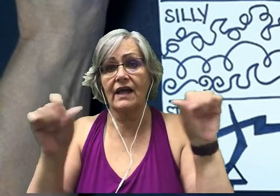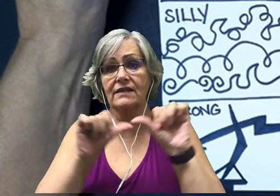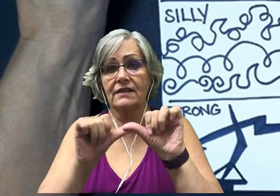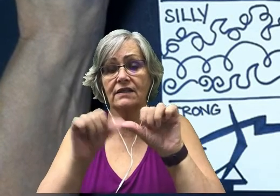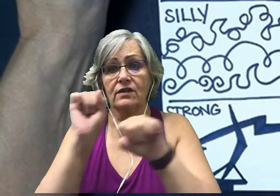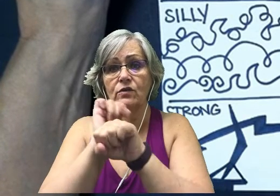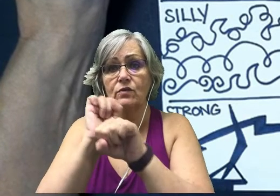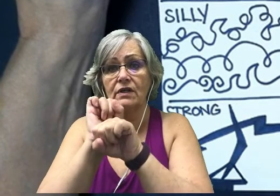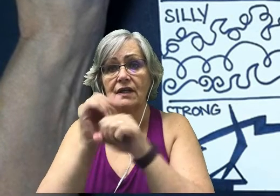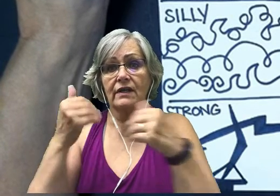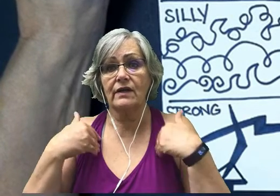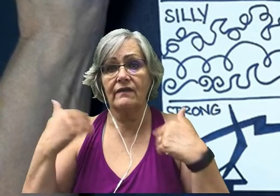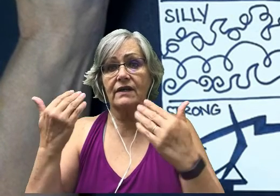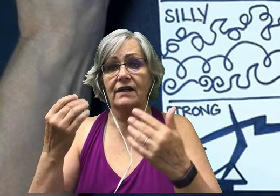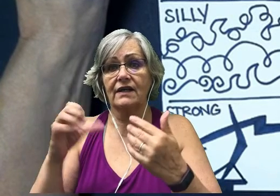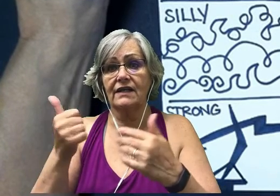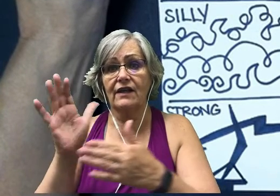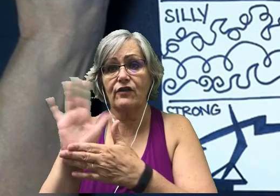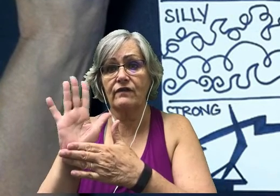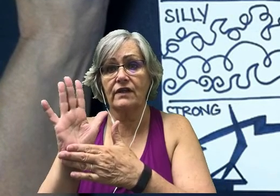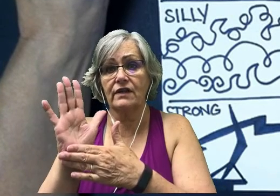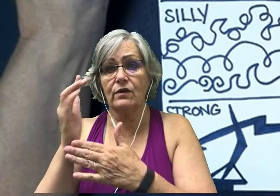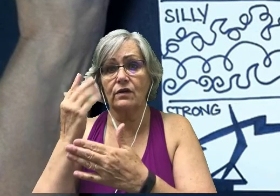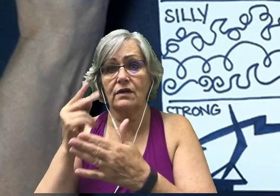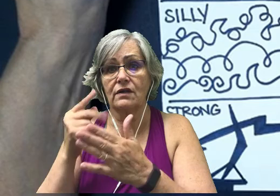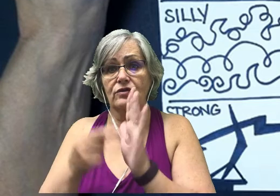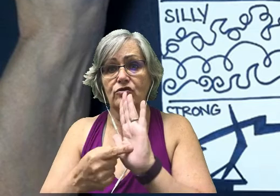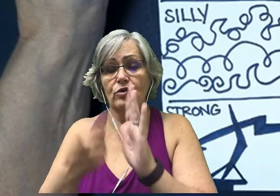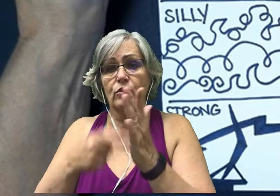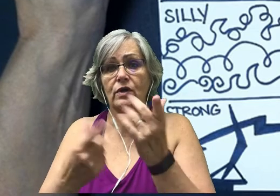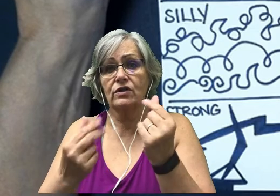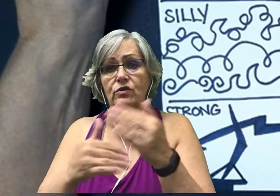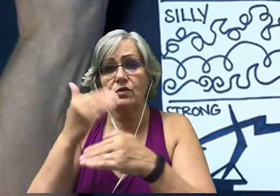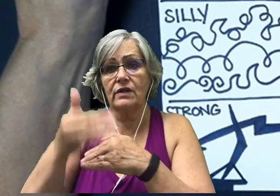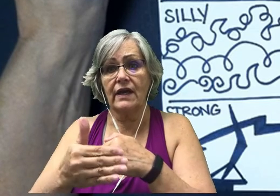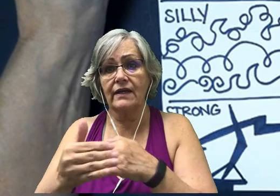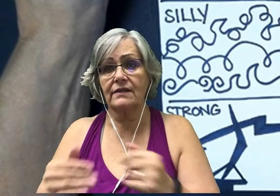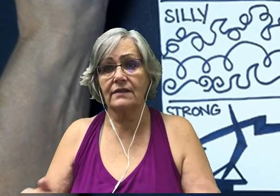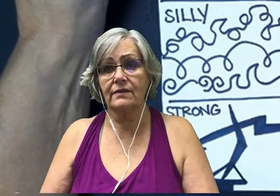Keep working on it, and we'll have another video to show you what you can do next.